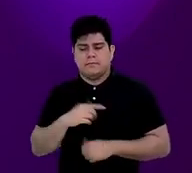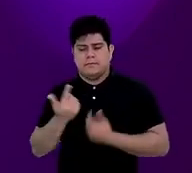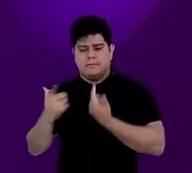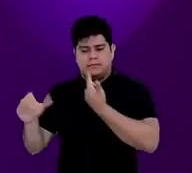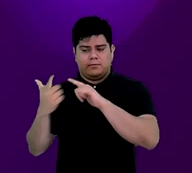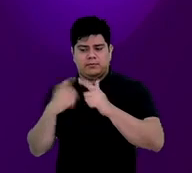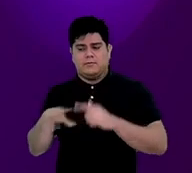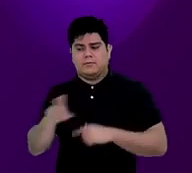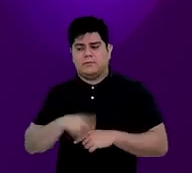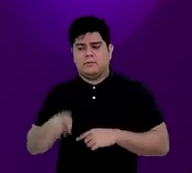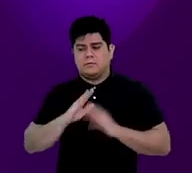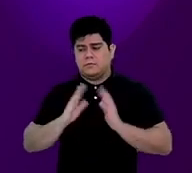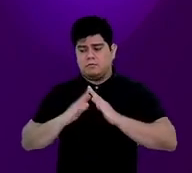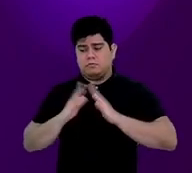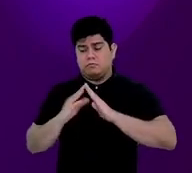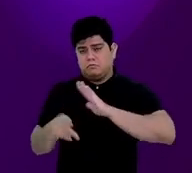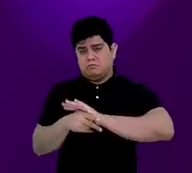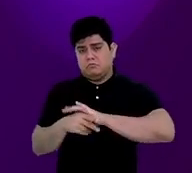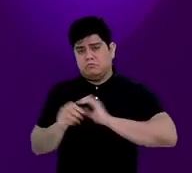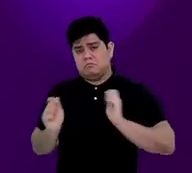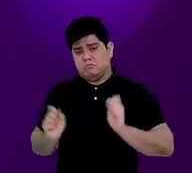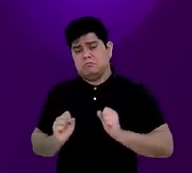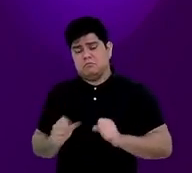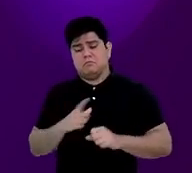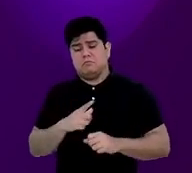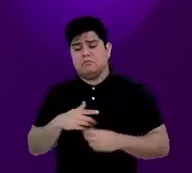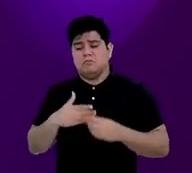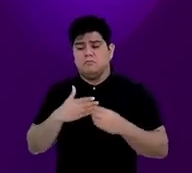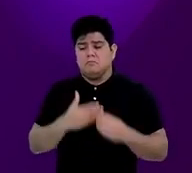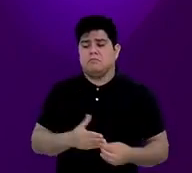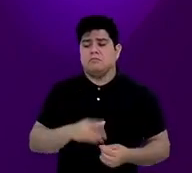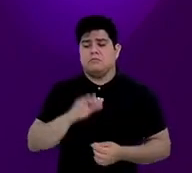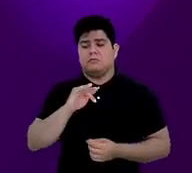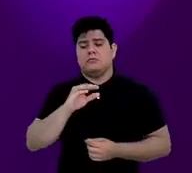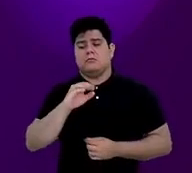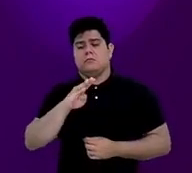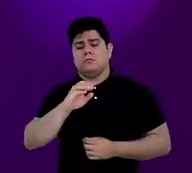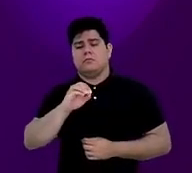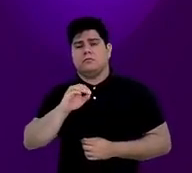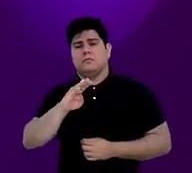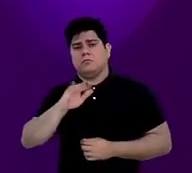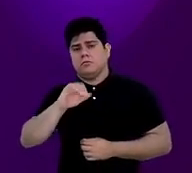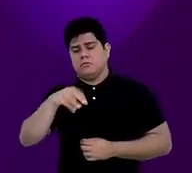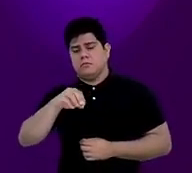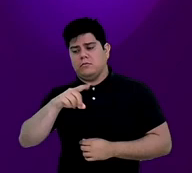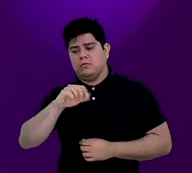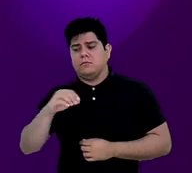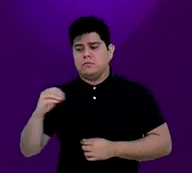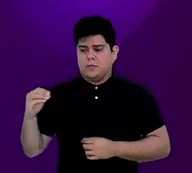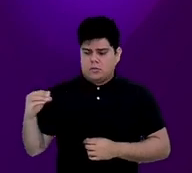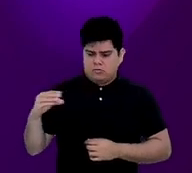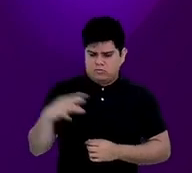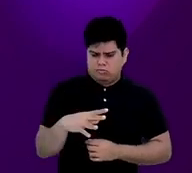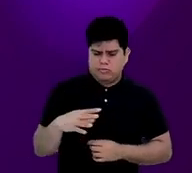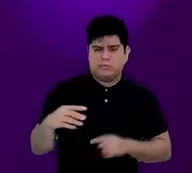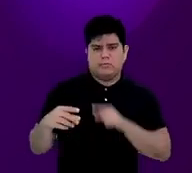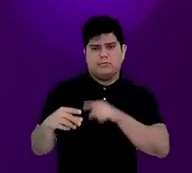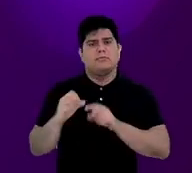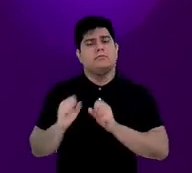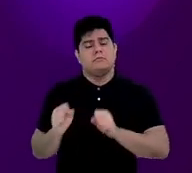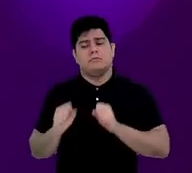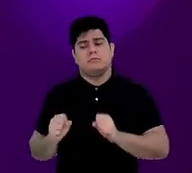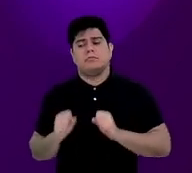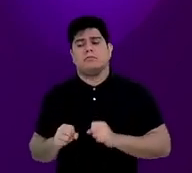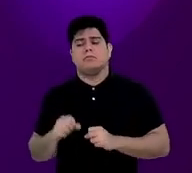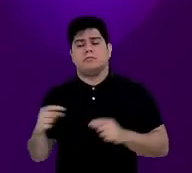I mean, one advantage of LEDs over lasers is there's no safety concerns. So you can sell them and you can't do